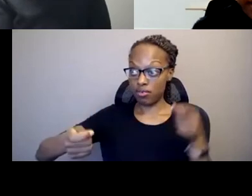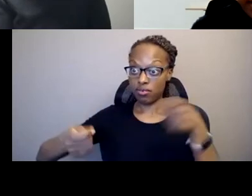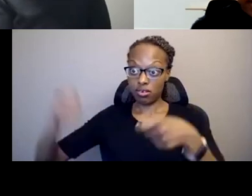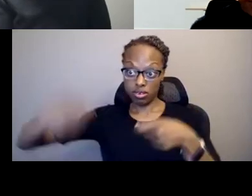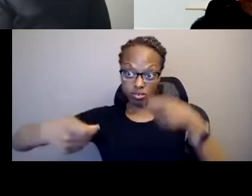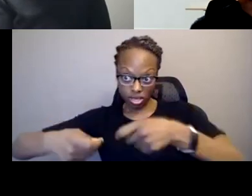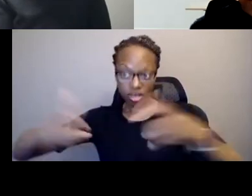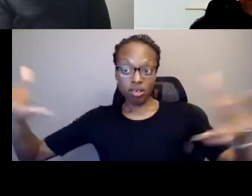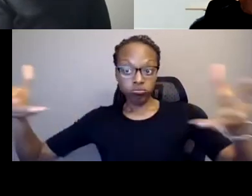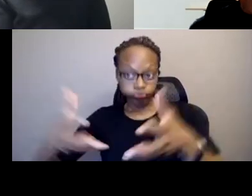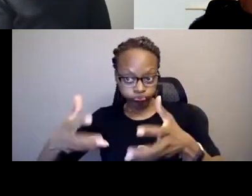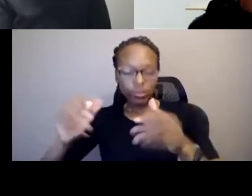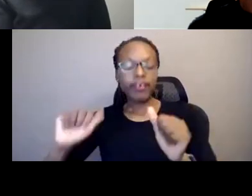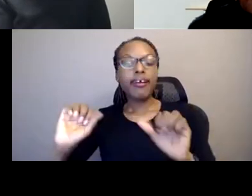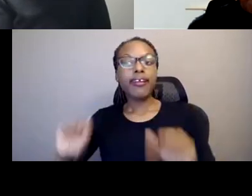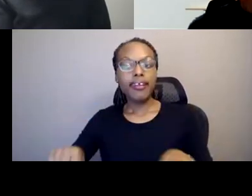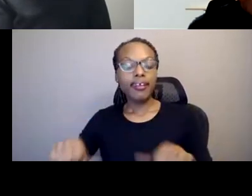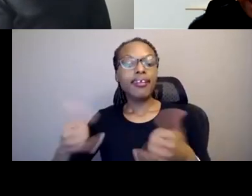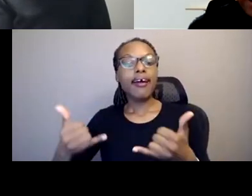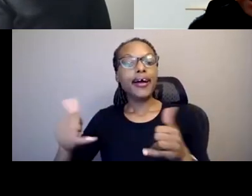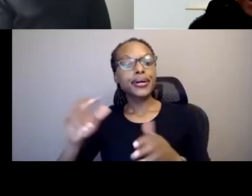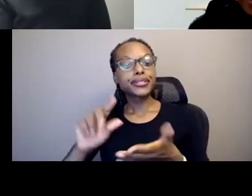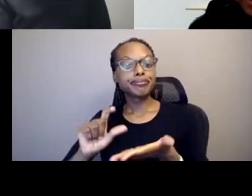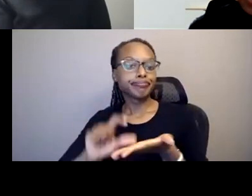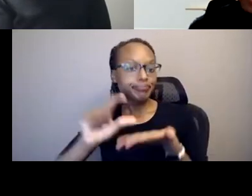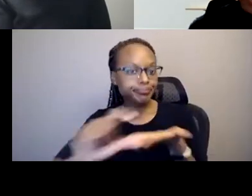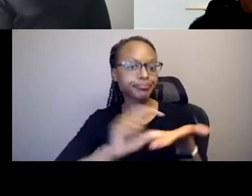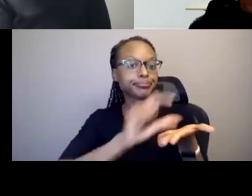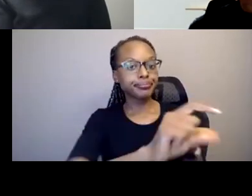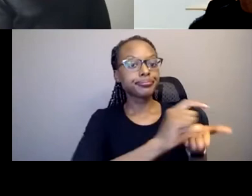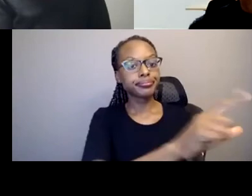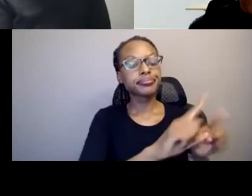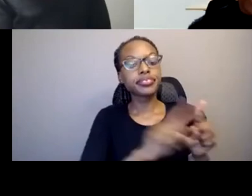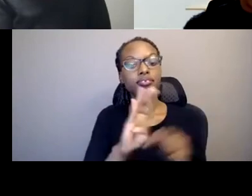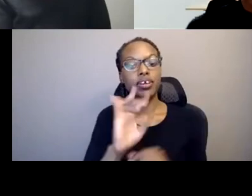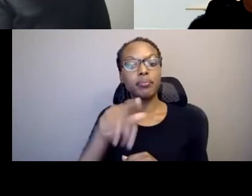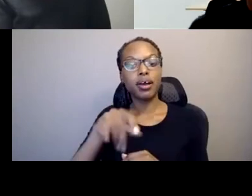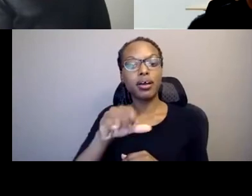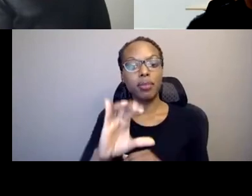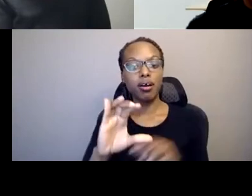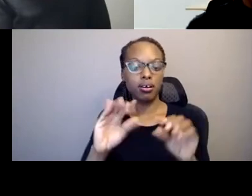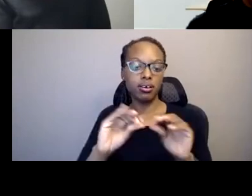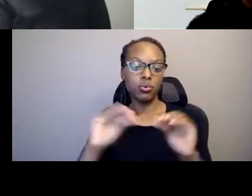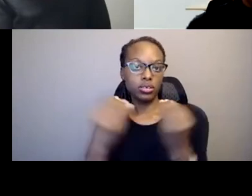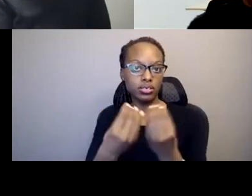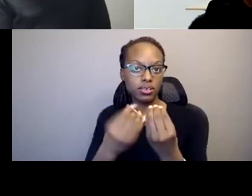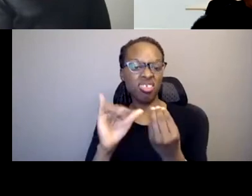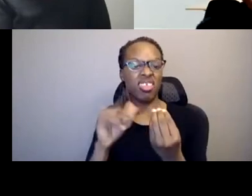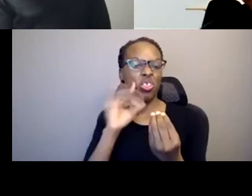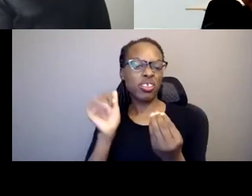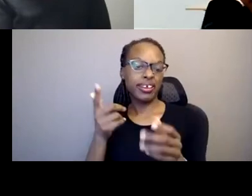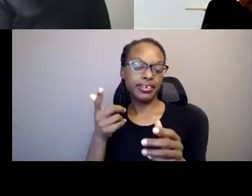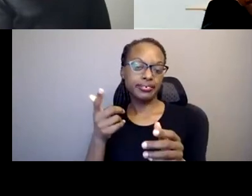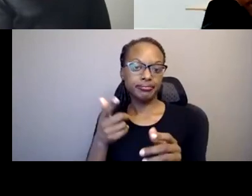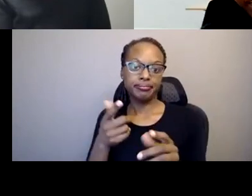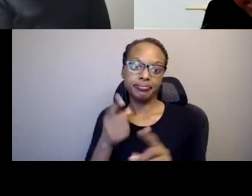BIPOC organizations. That is really a way of providing immediate support. And so we did, you know,